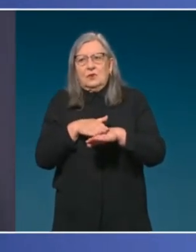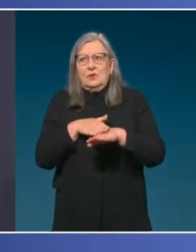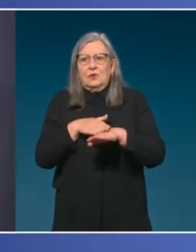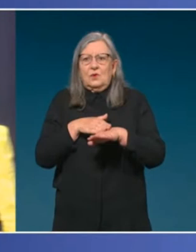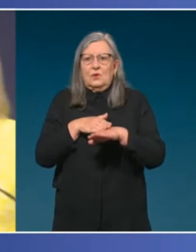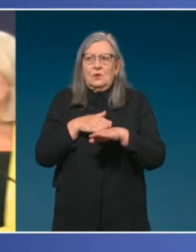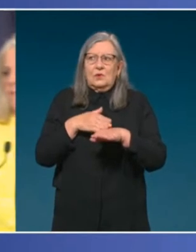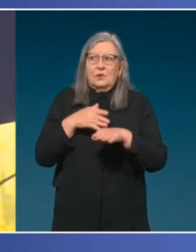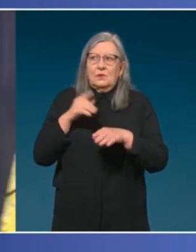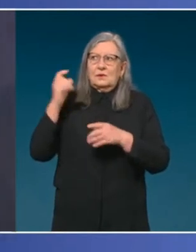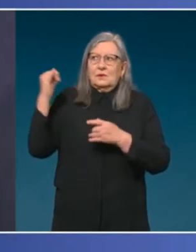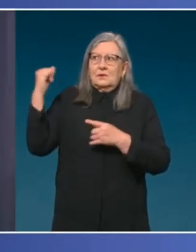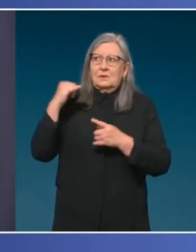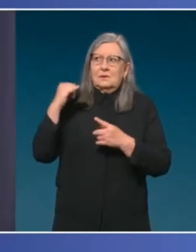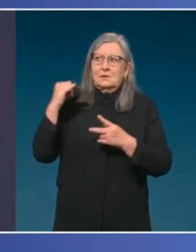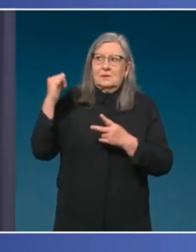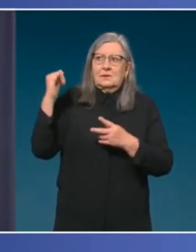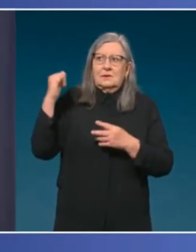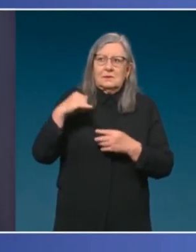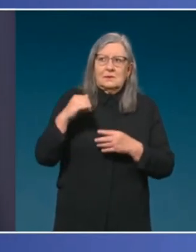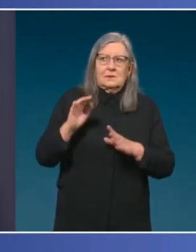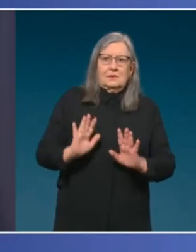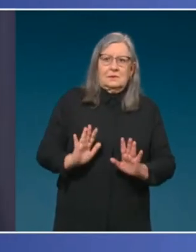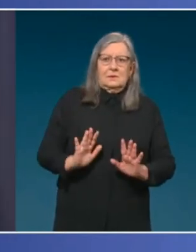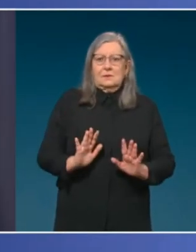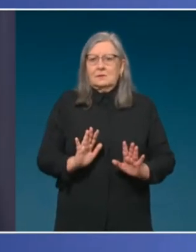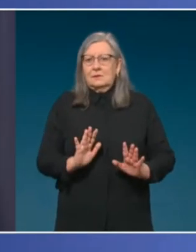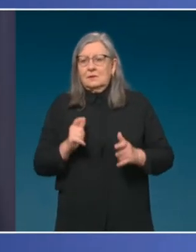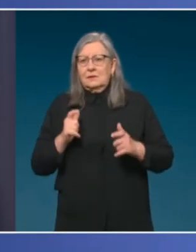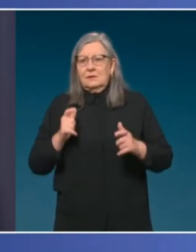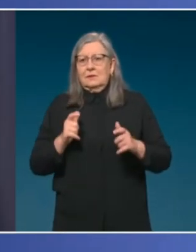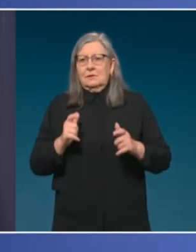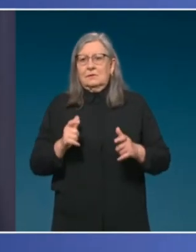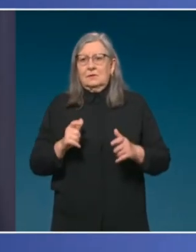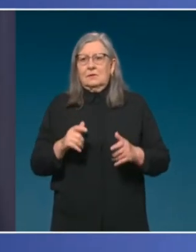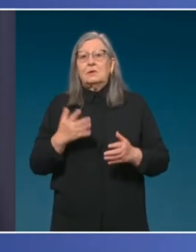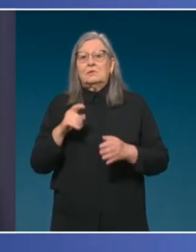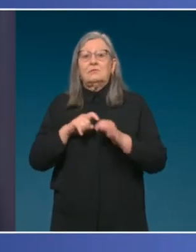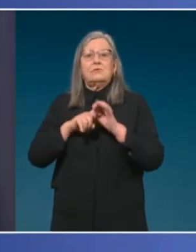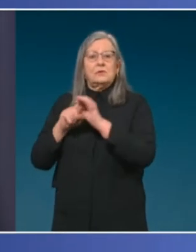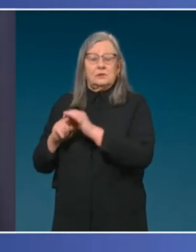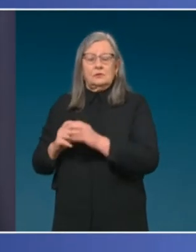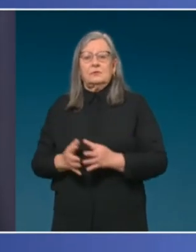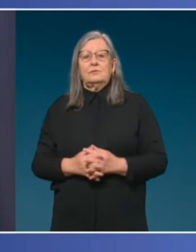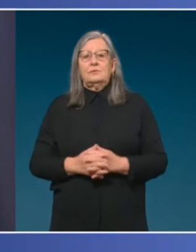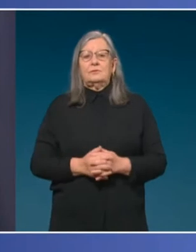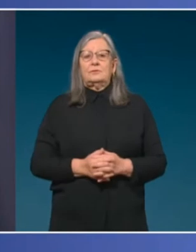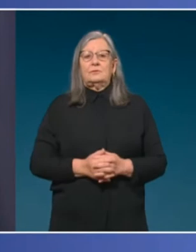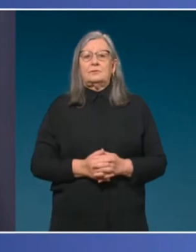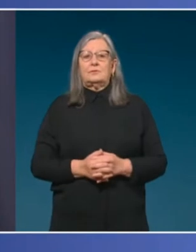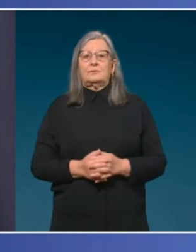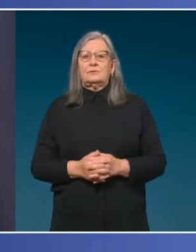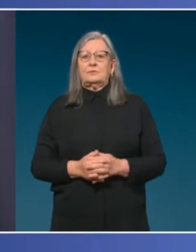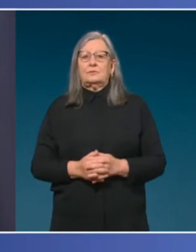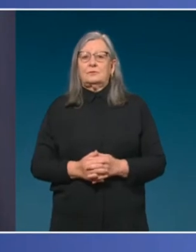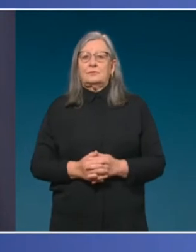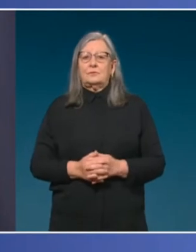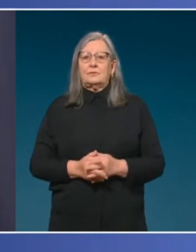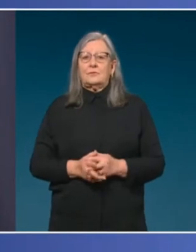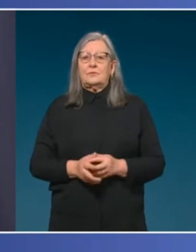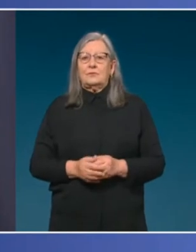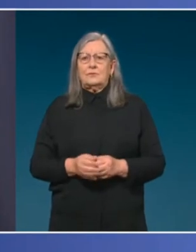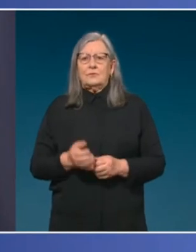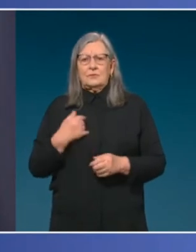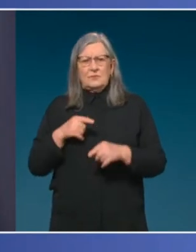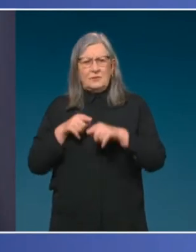work across. Thanks, Minister. And this is a question for you and also for Professor Kelly, I think, because it's mainly on the science. I'm looking at